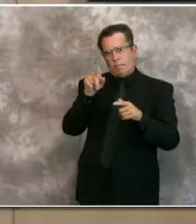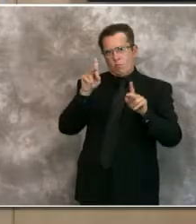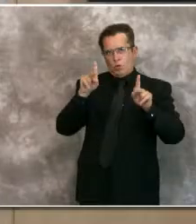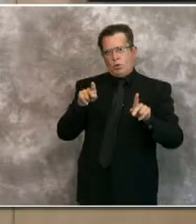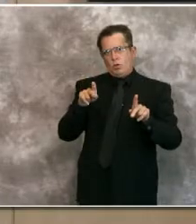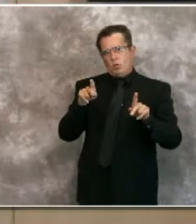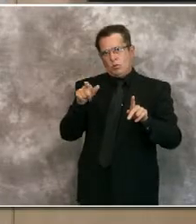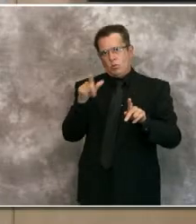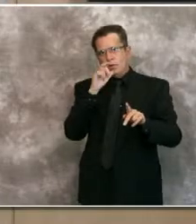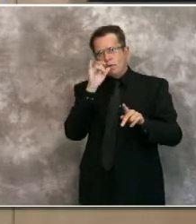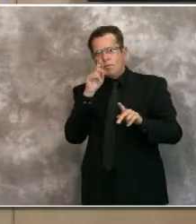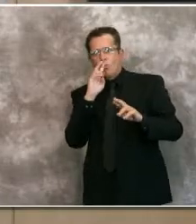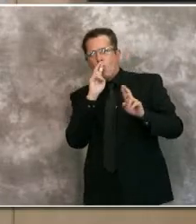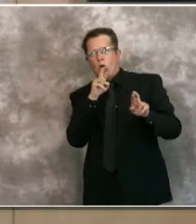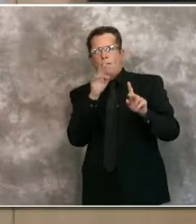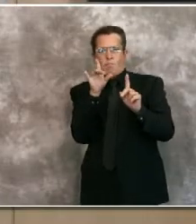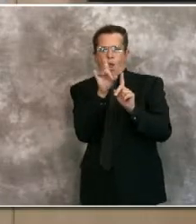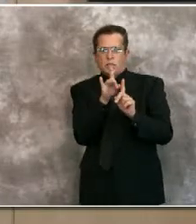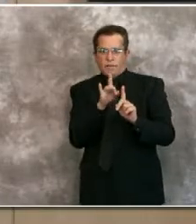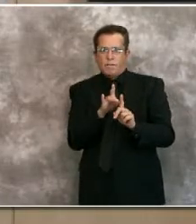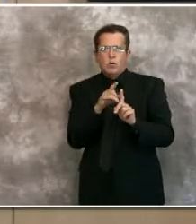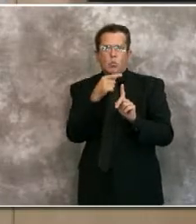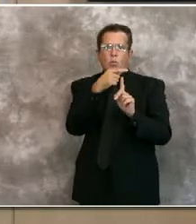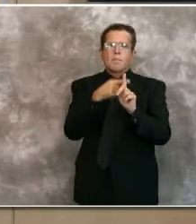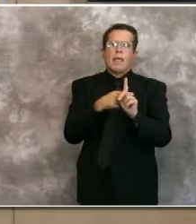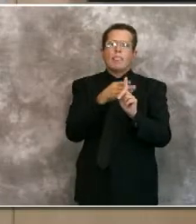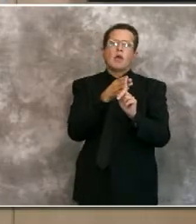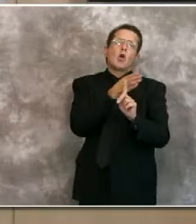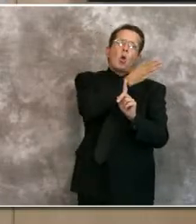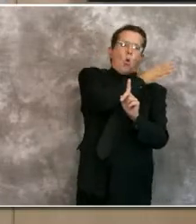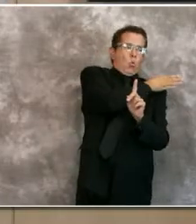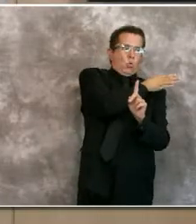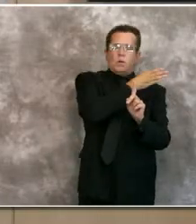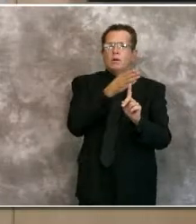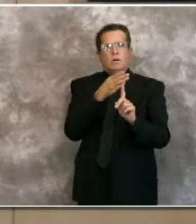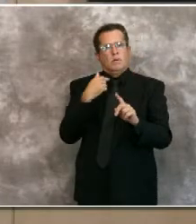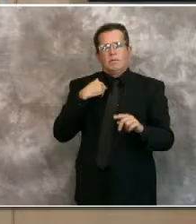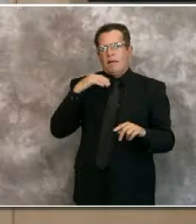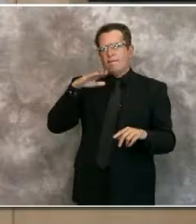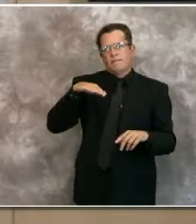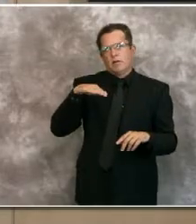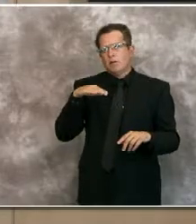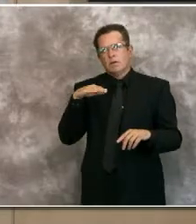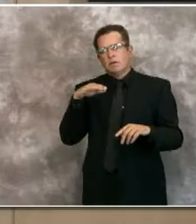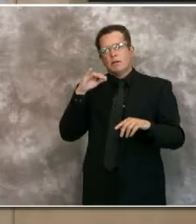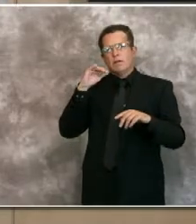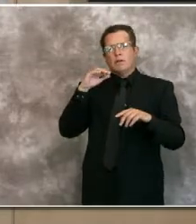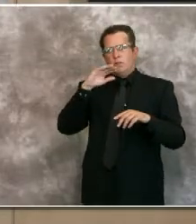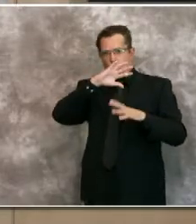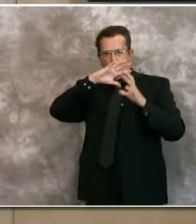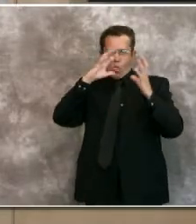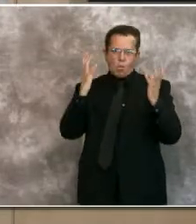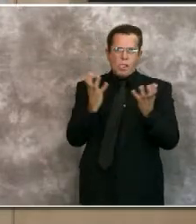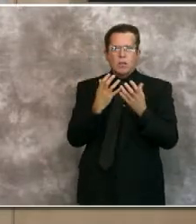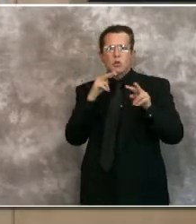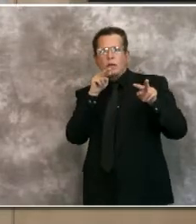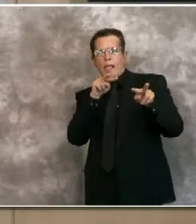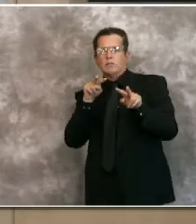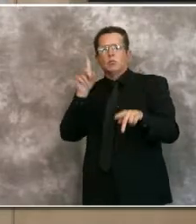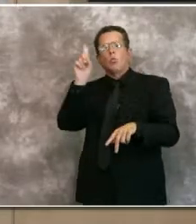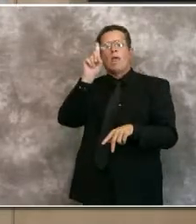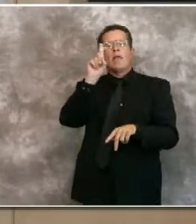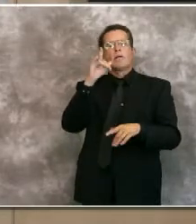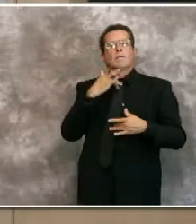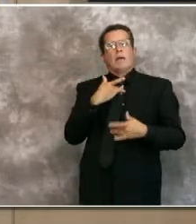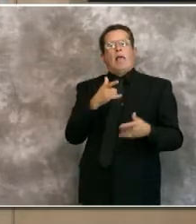maybe who were reported positive weeks or even a month or two ago. We have not done that type of global analysis, but it is something that we